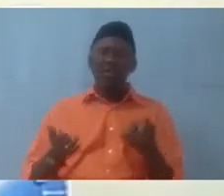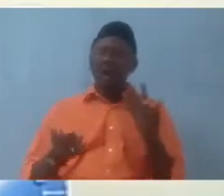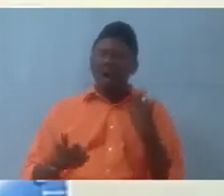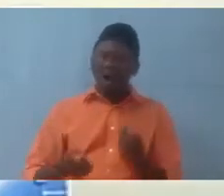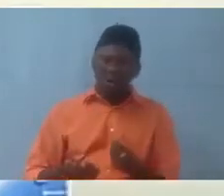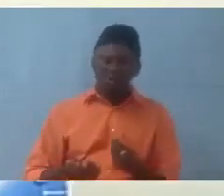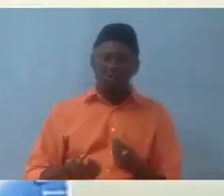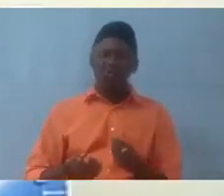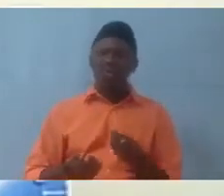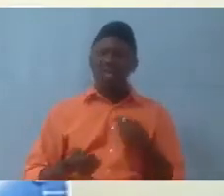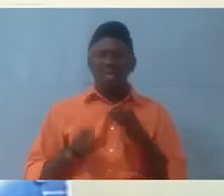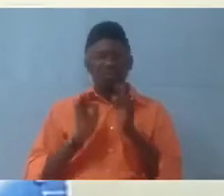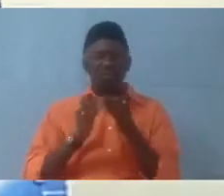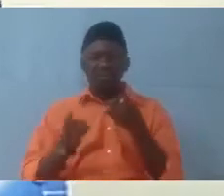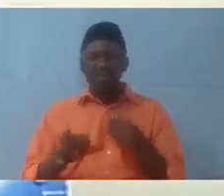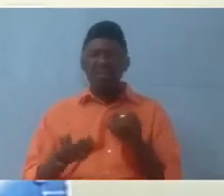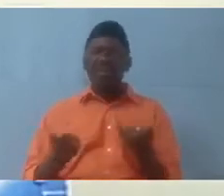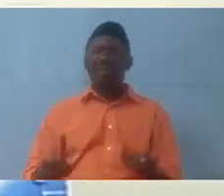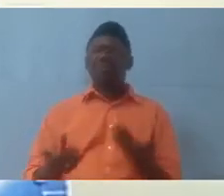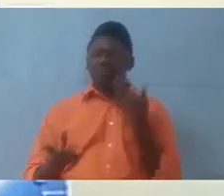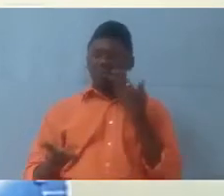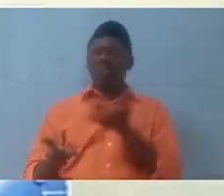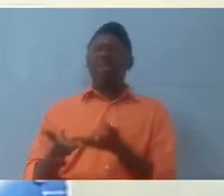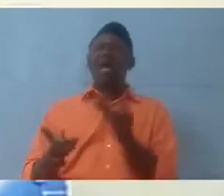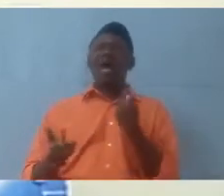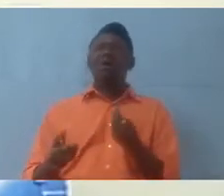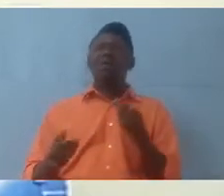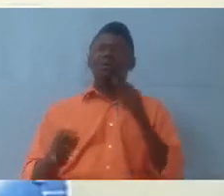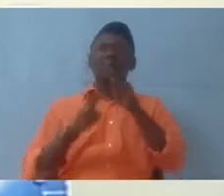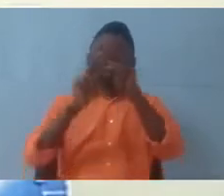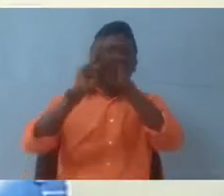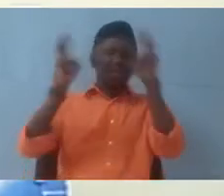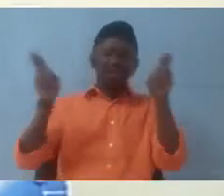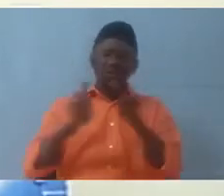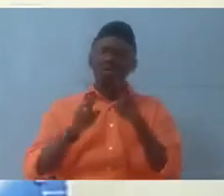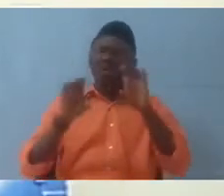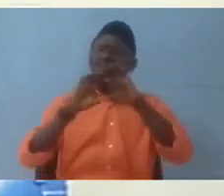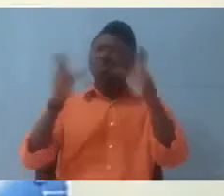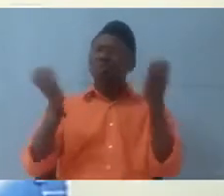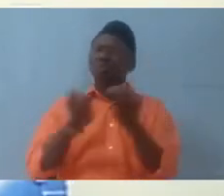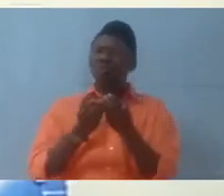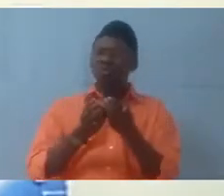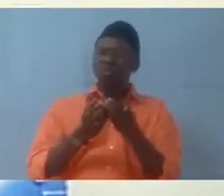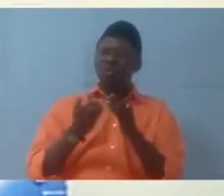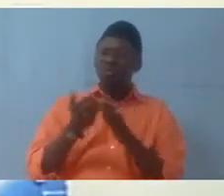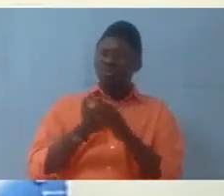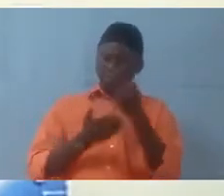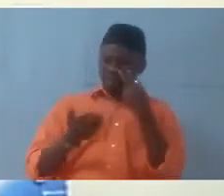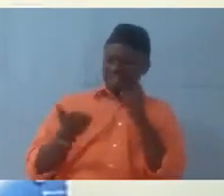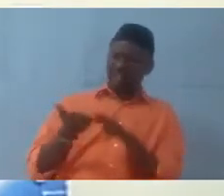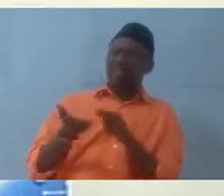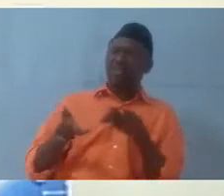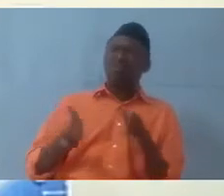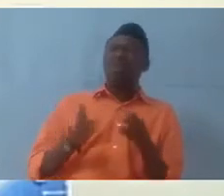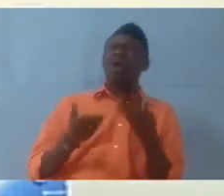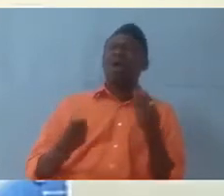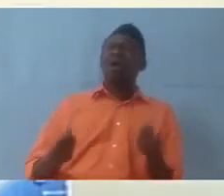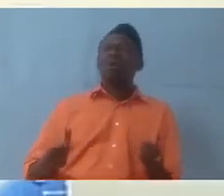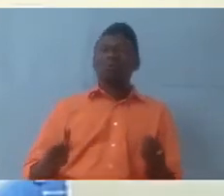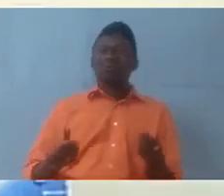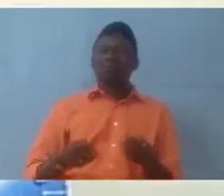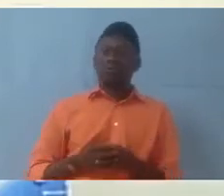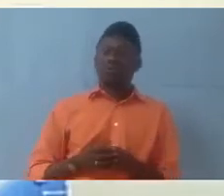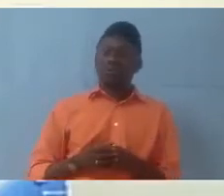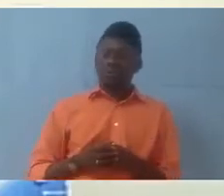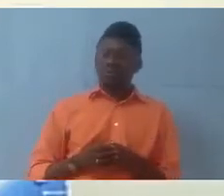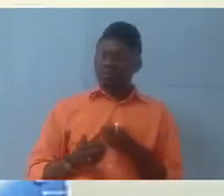this? Di ma ngagne di ma wax na legui na nit ñi ci biti naka lañu gisé li. So we all keeping quiet, myself and the master of the High Court and the JS at the time.